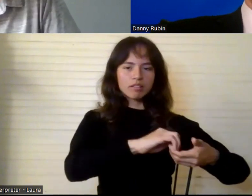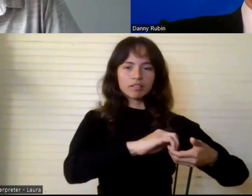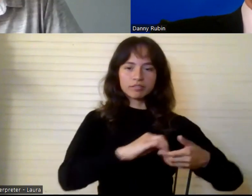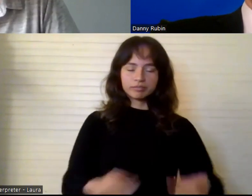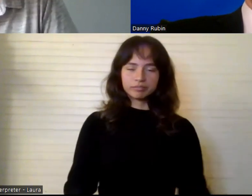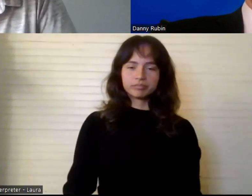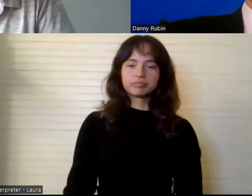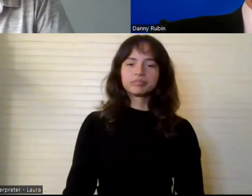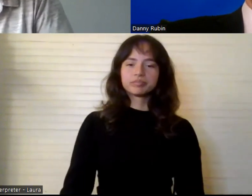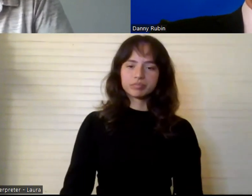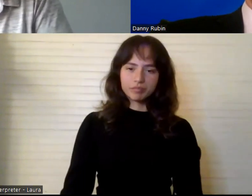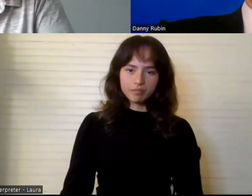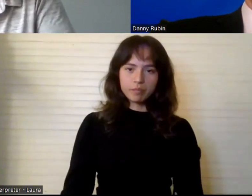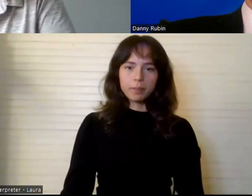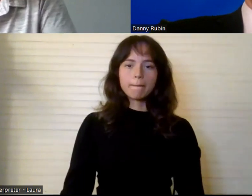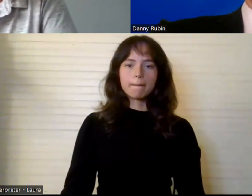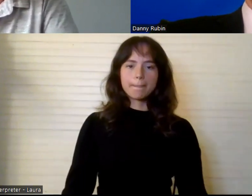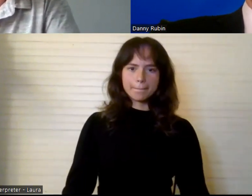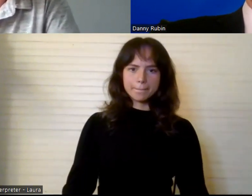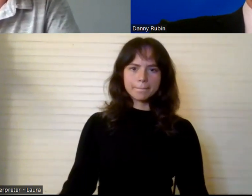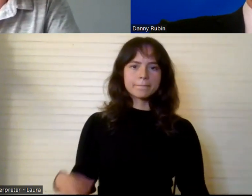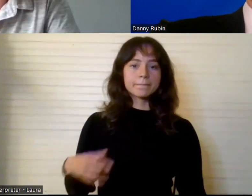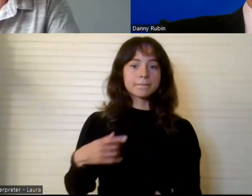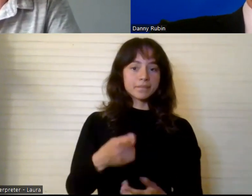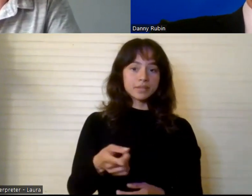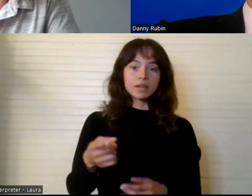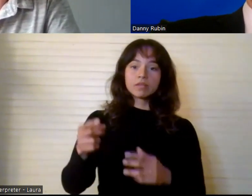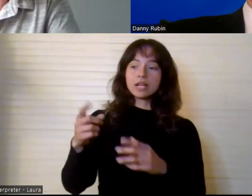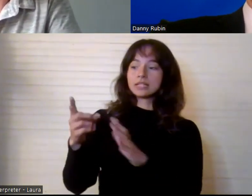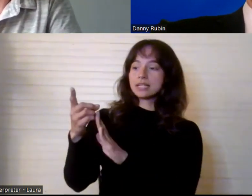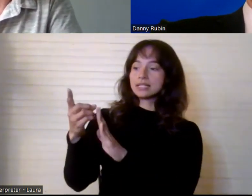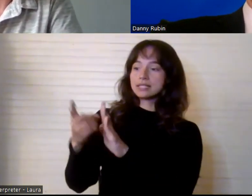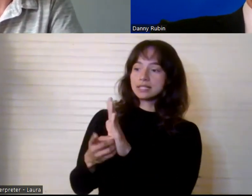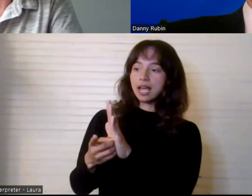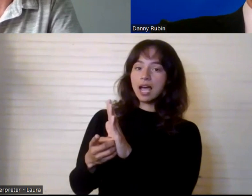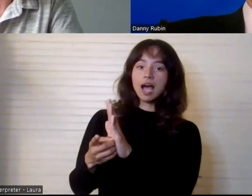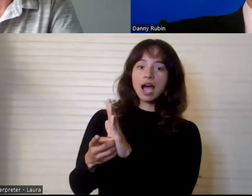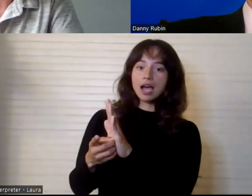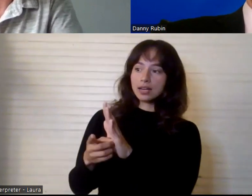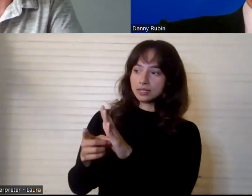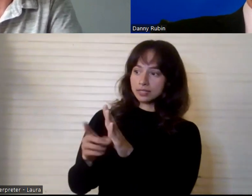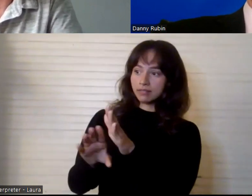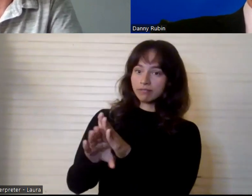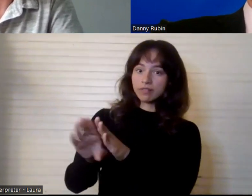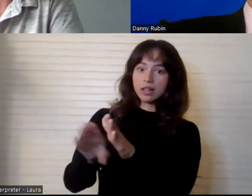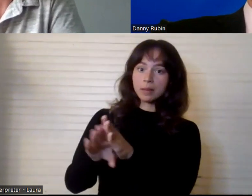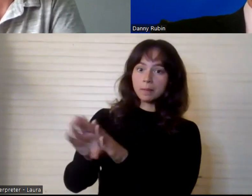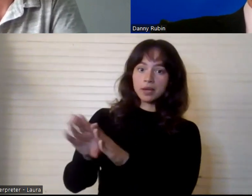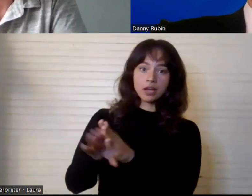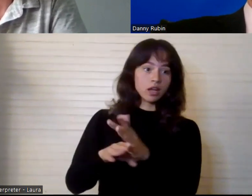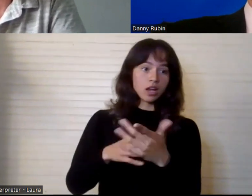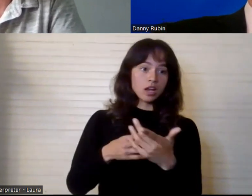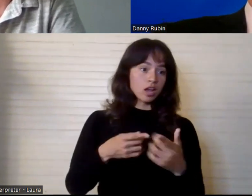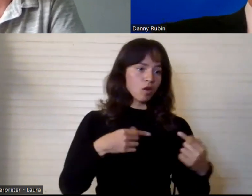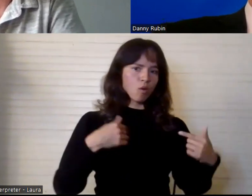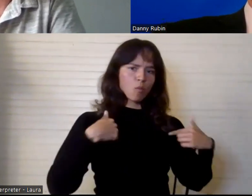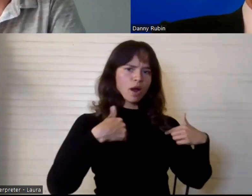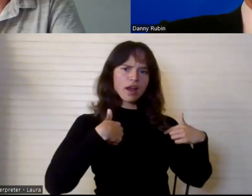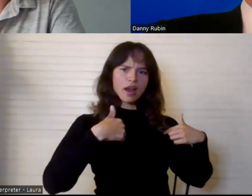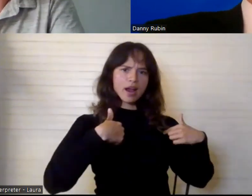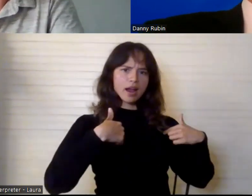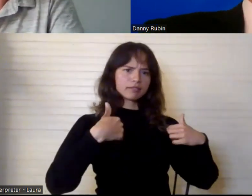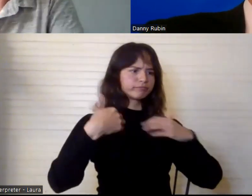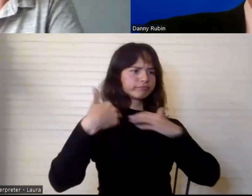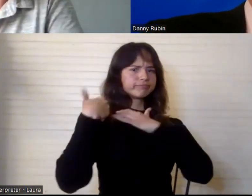to document everything that our design and development team will do once the client gives us the green light and ultimately signs an agreement to move